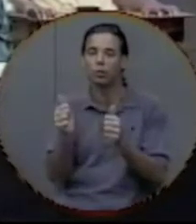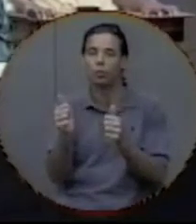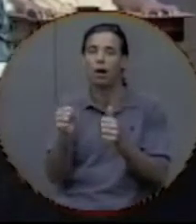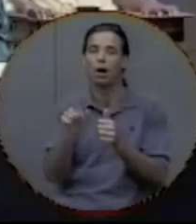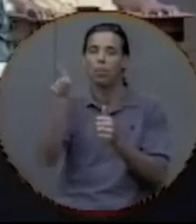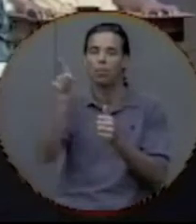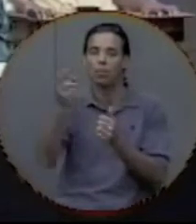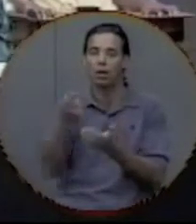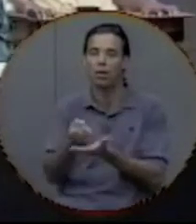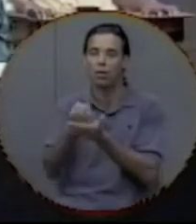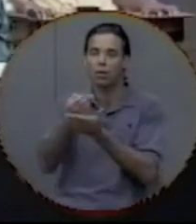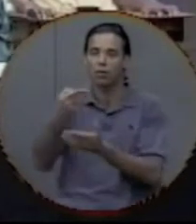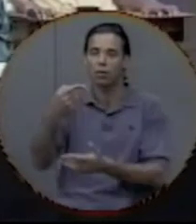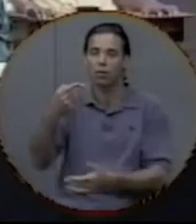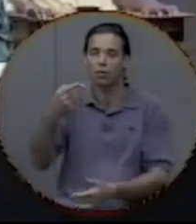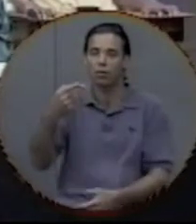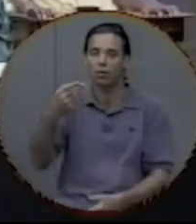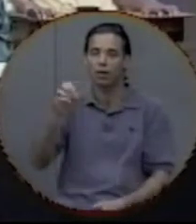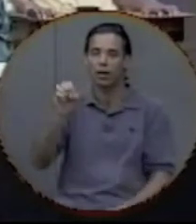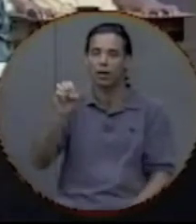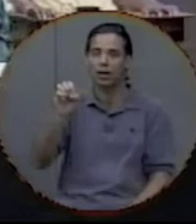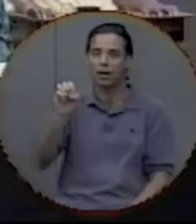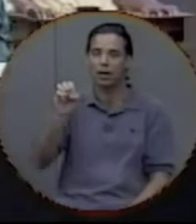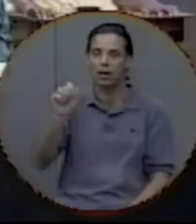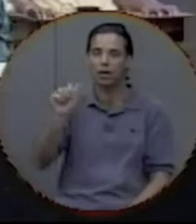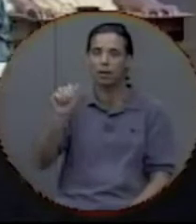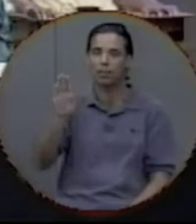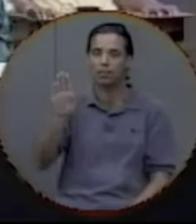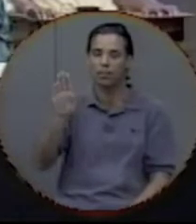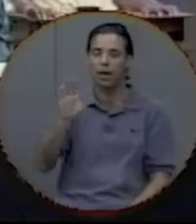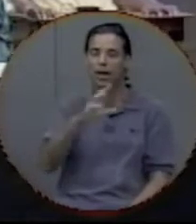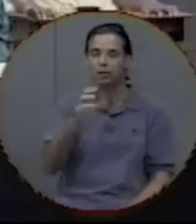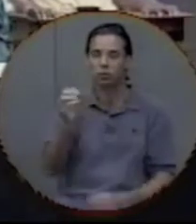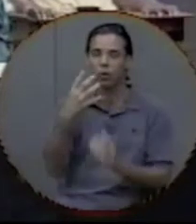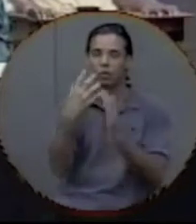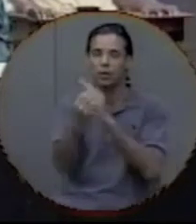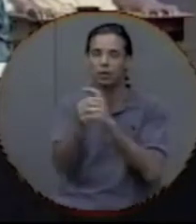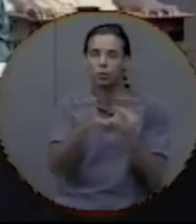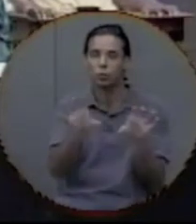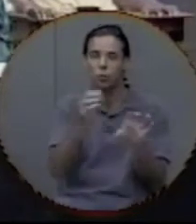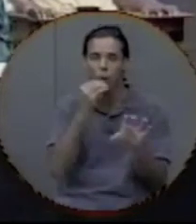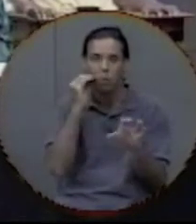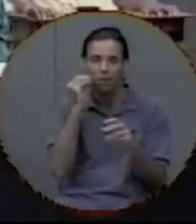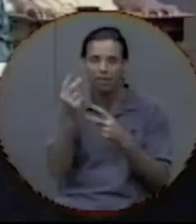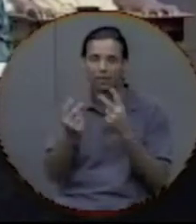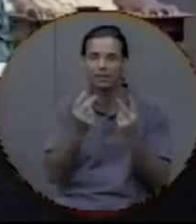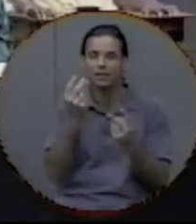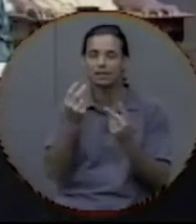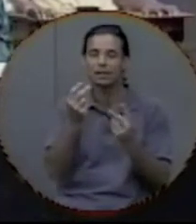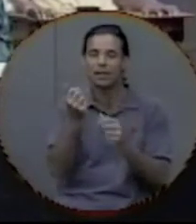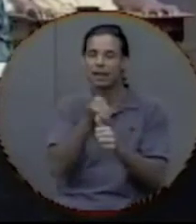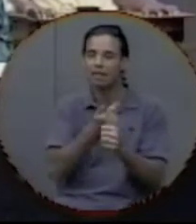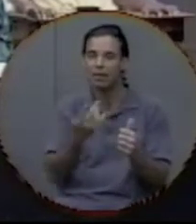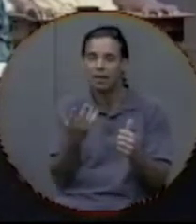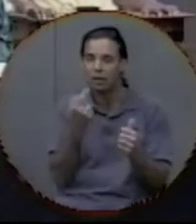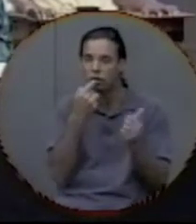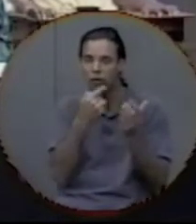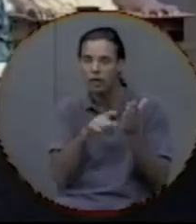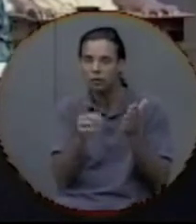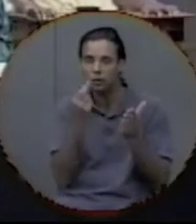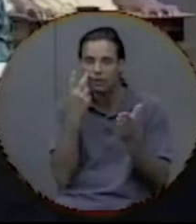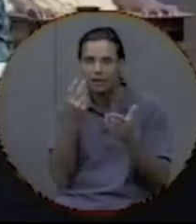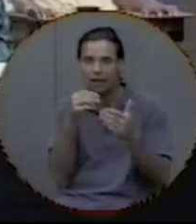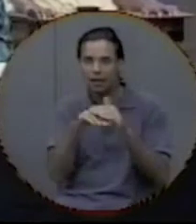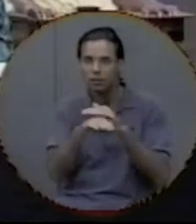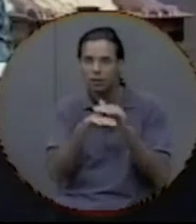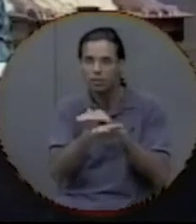rehab, and she goes out to do home visits and everything, and checks to see the